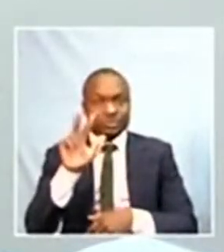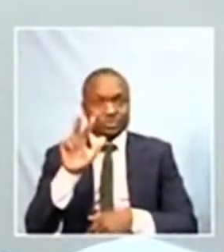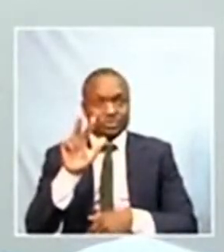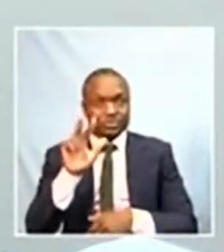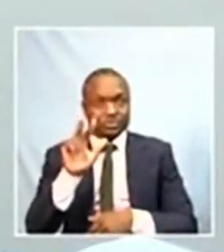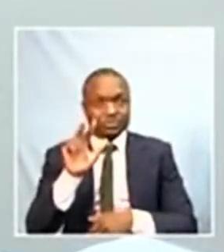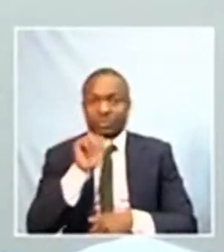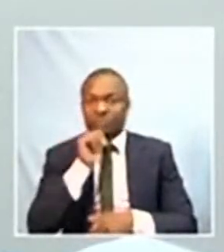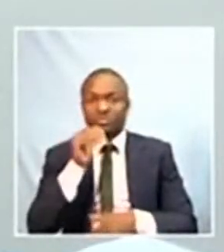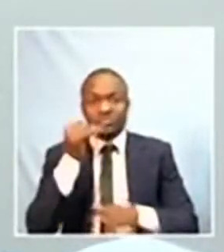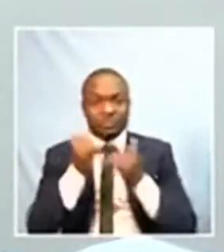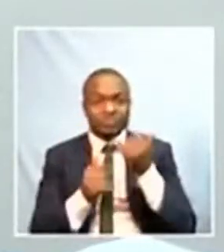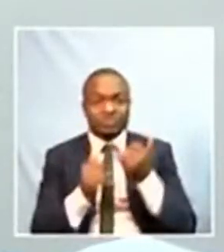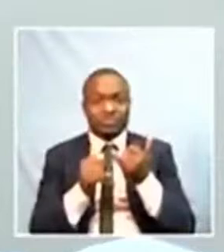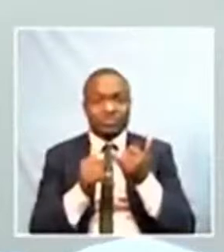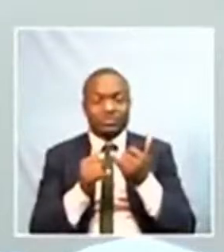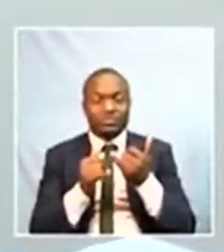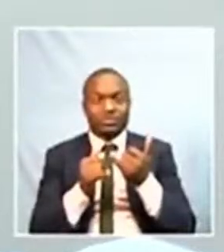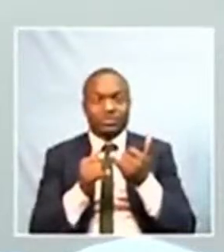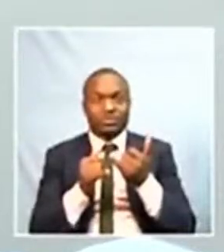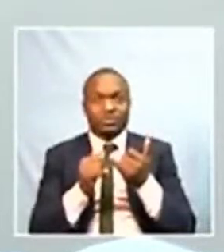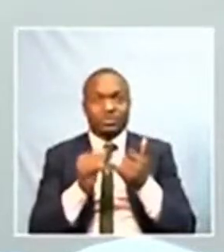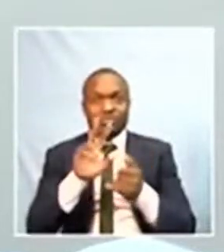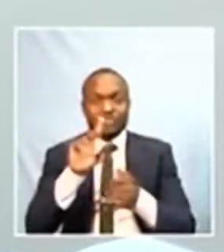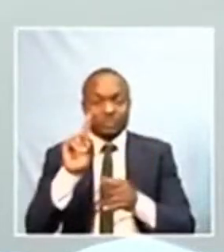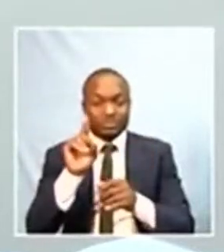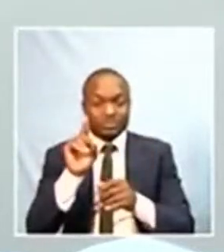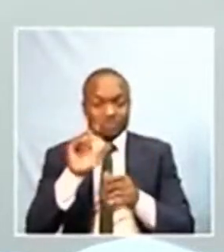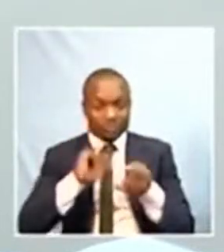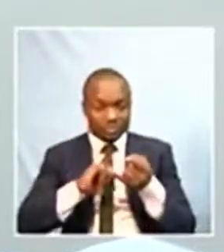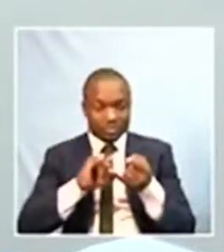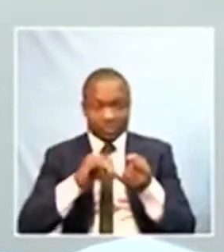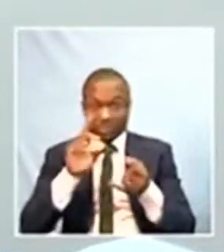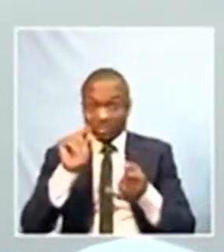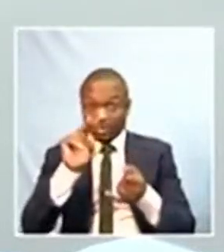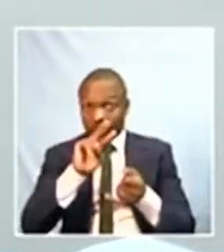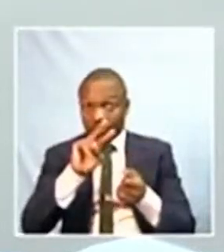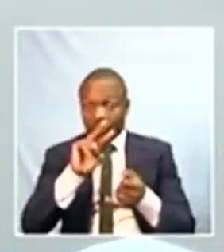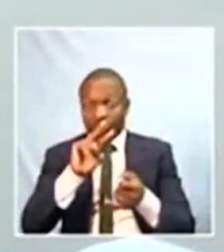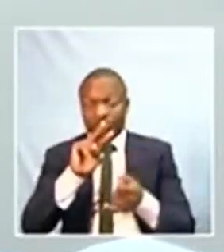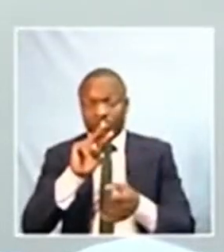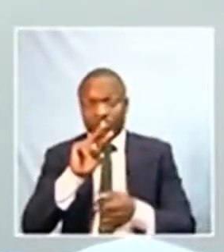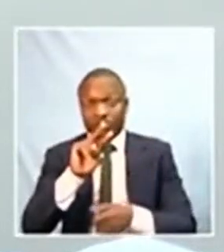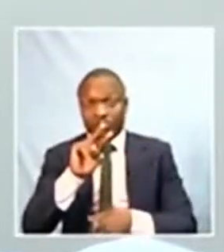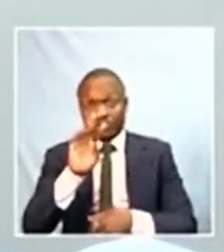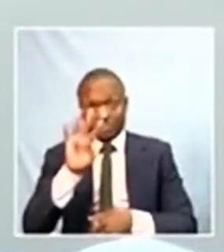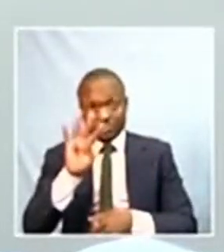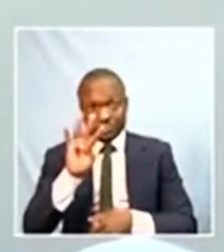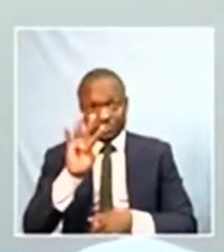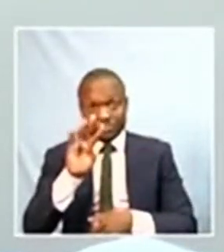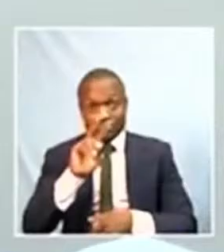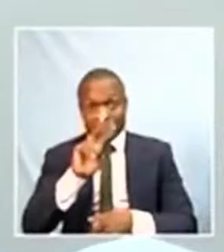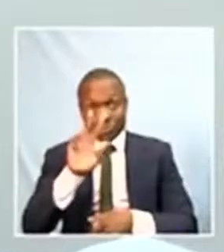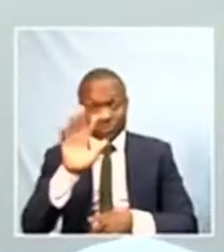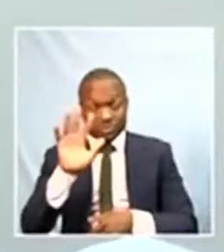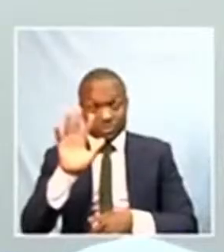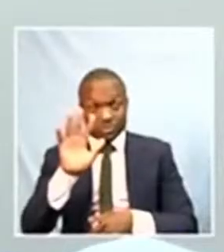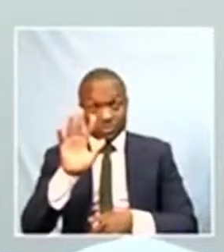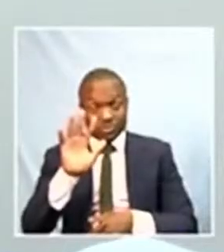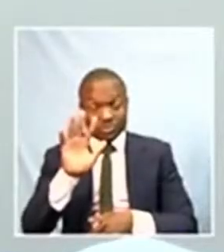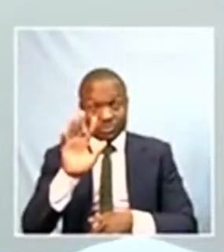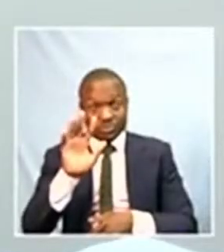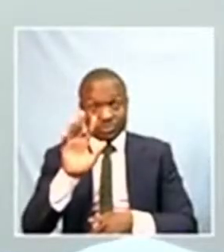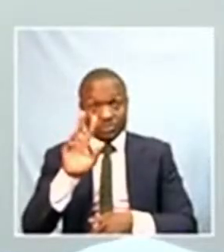31st September 2024. Out of 25, 23 projects worth 14 million,